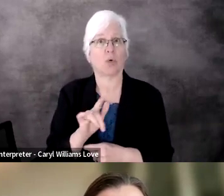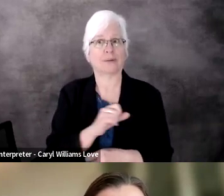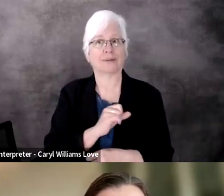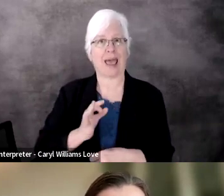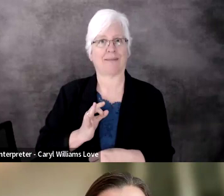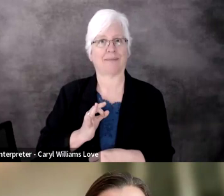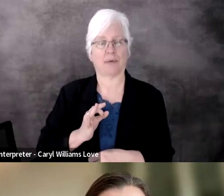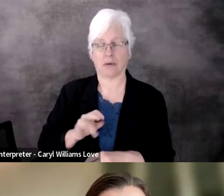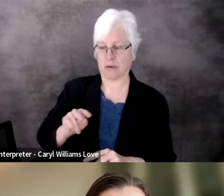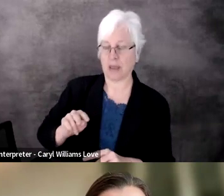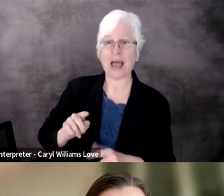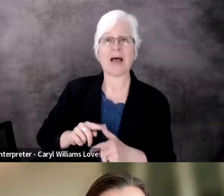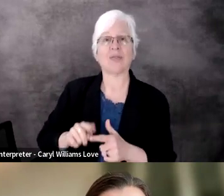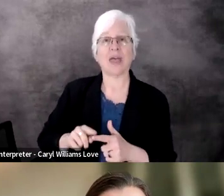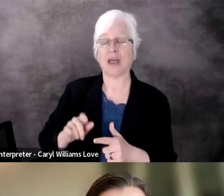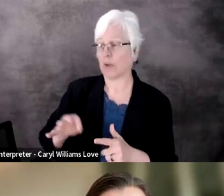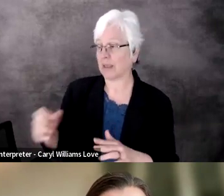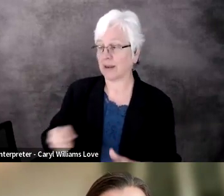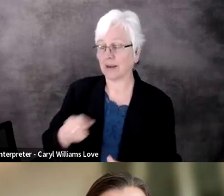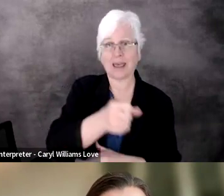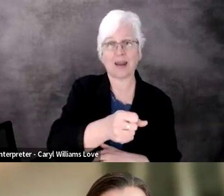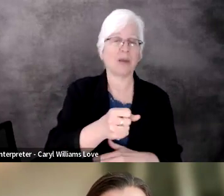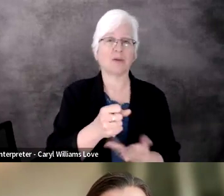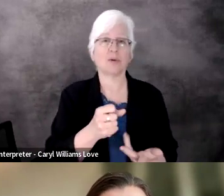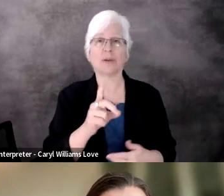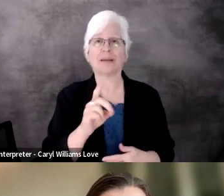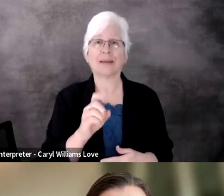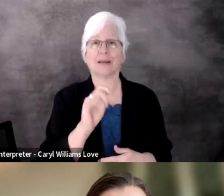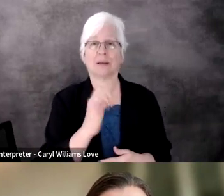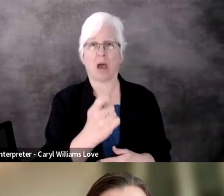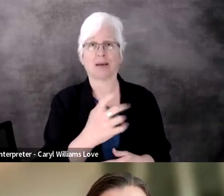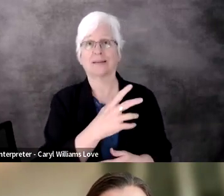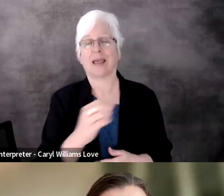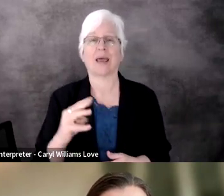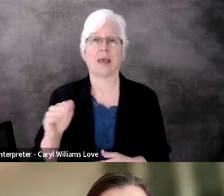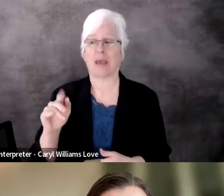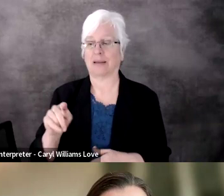care and detoxification along with MAT at the same time.